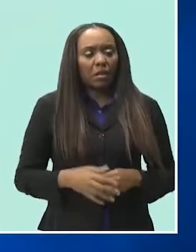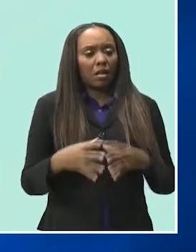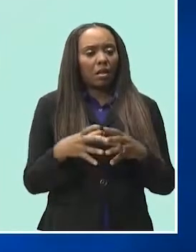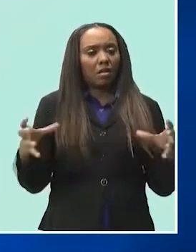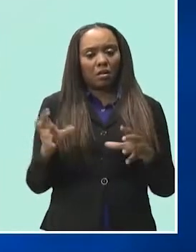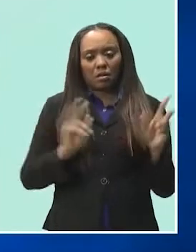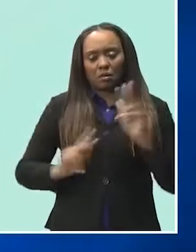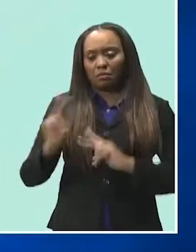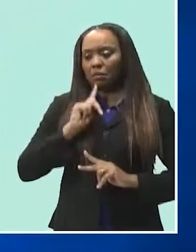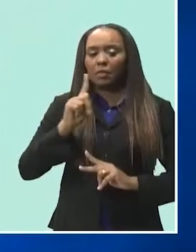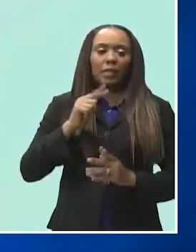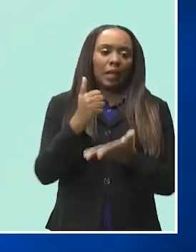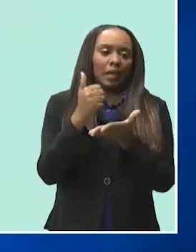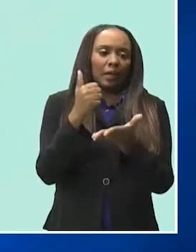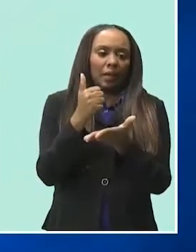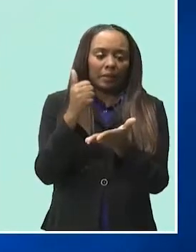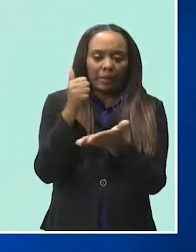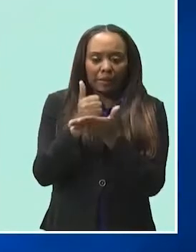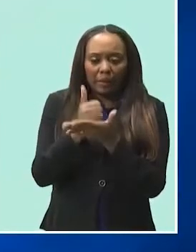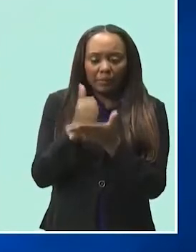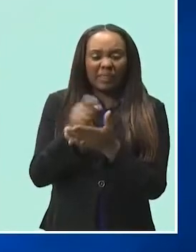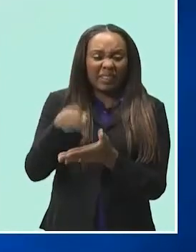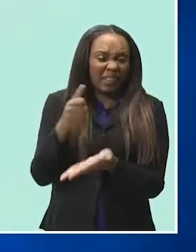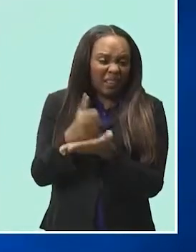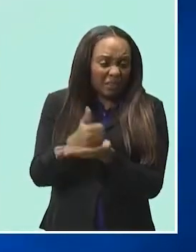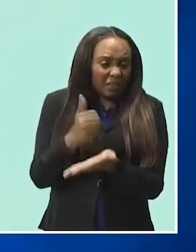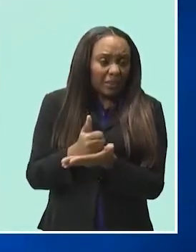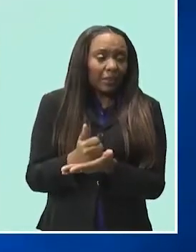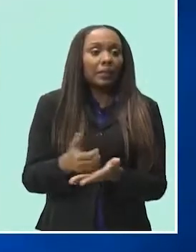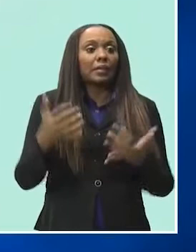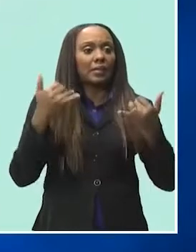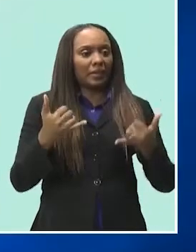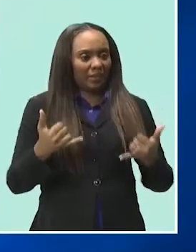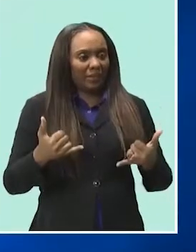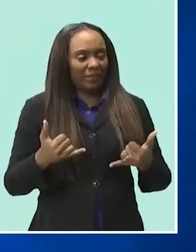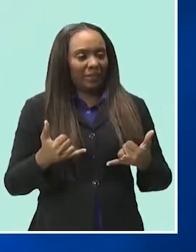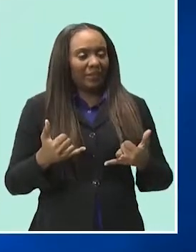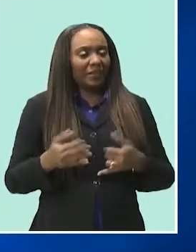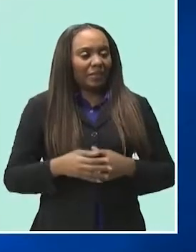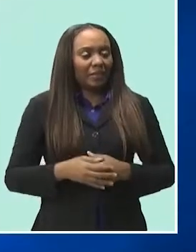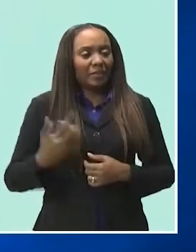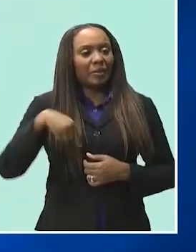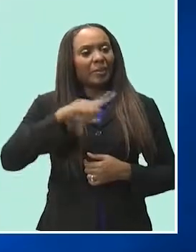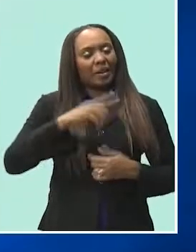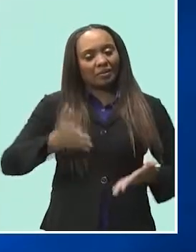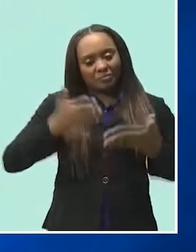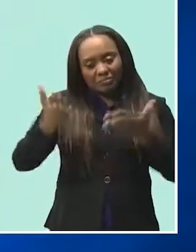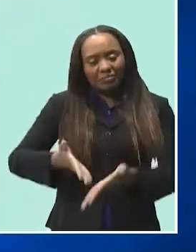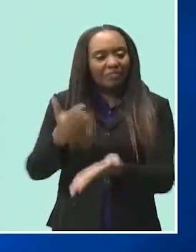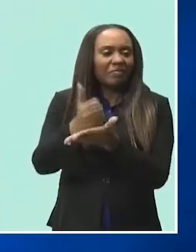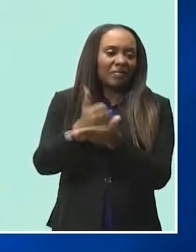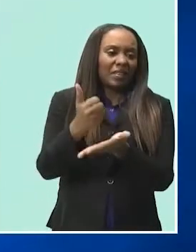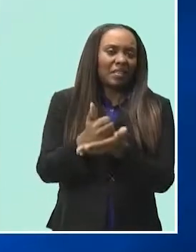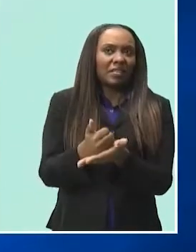our constituents reaching out for us, asking for some assistance. Today we are here to offer that assistance through